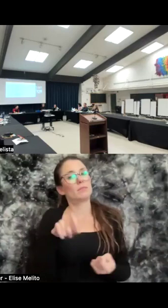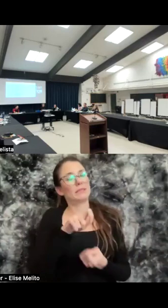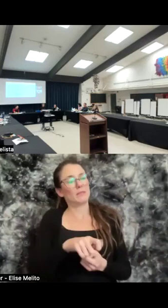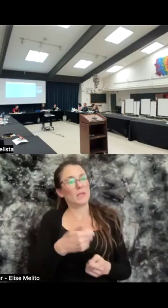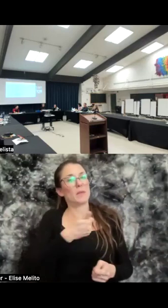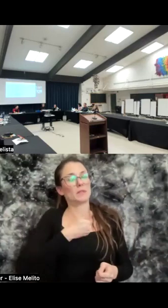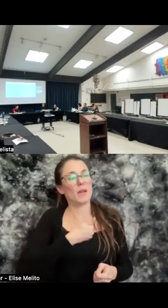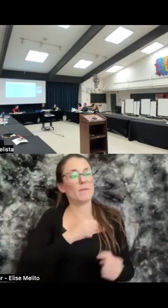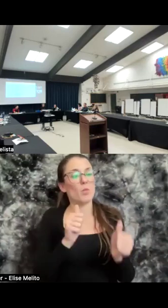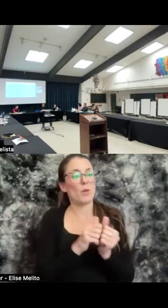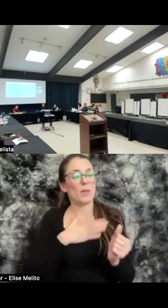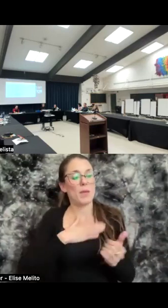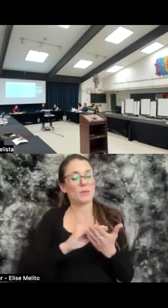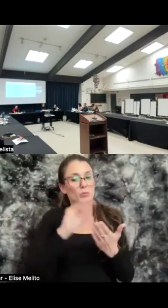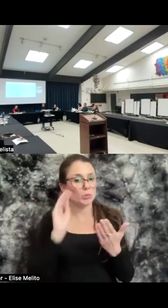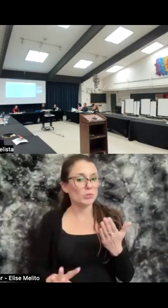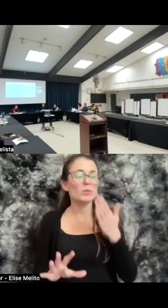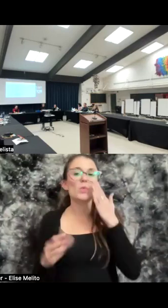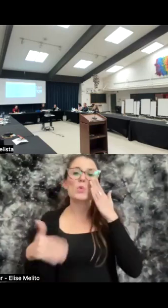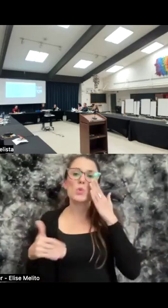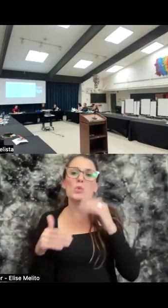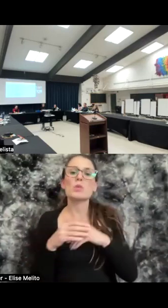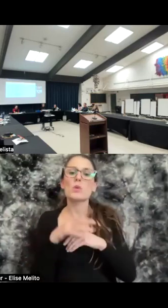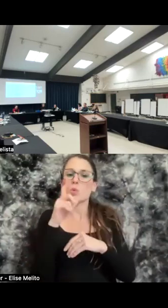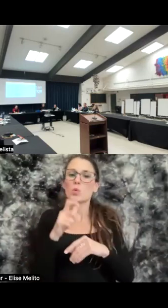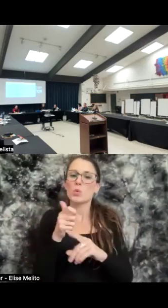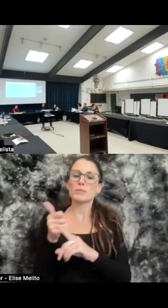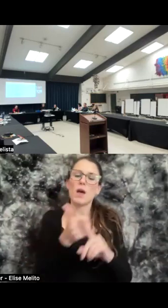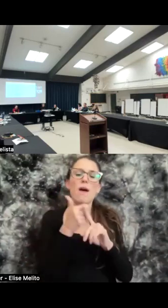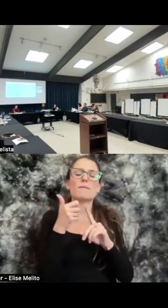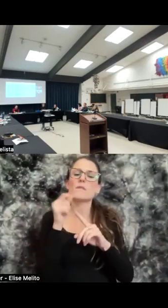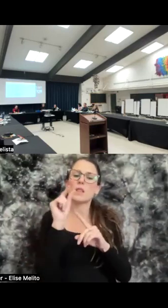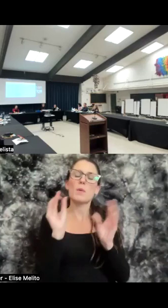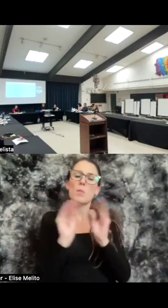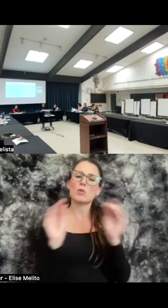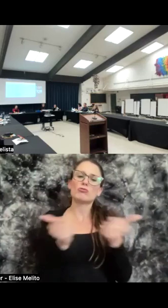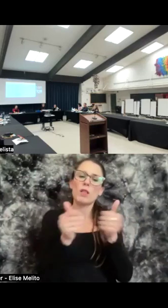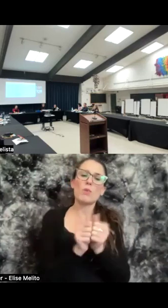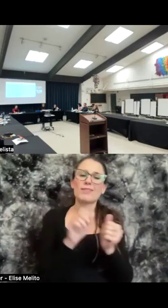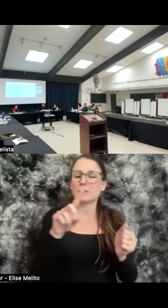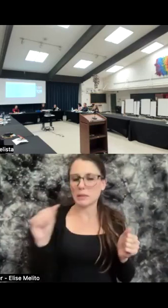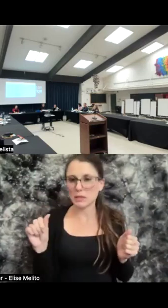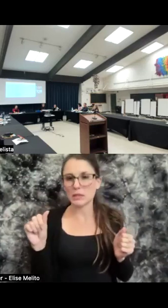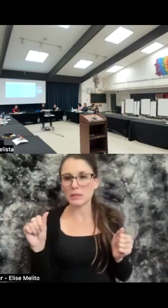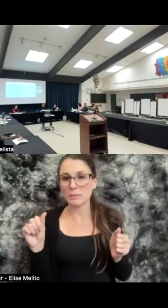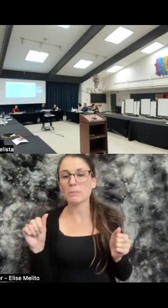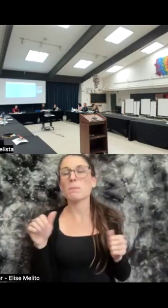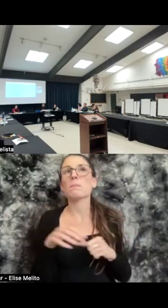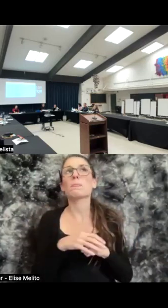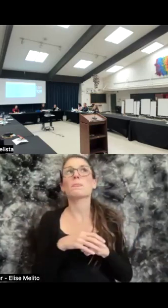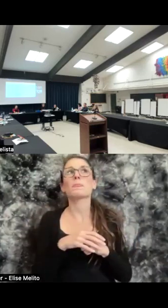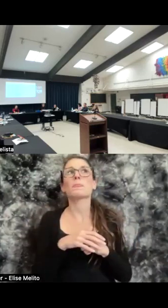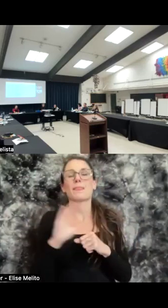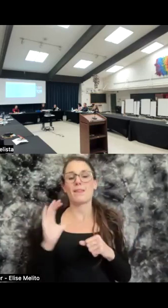with my students that are a little more challenged with a disability. So, but our